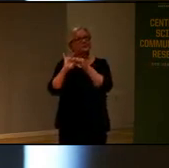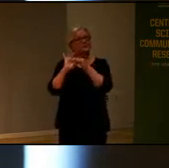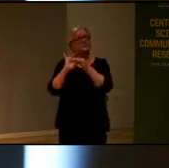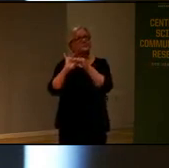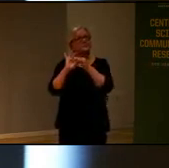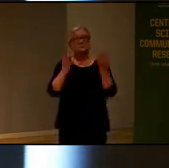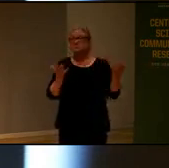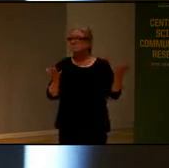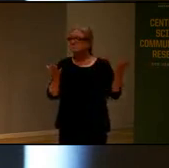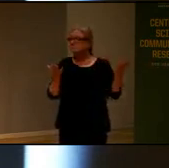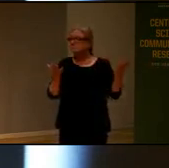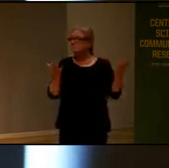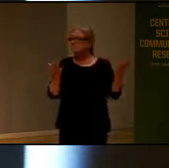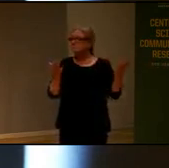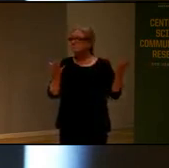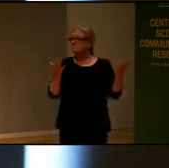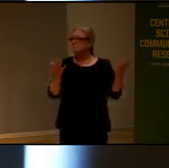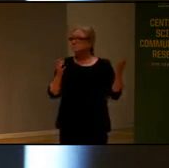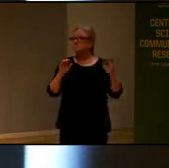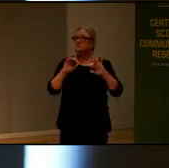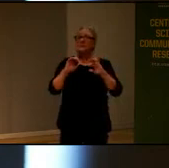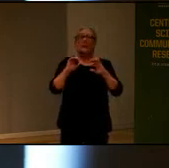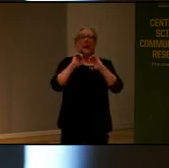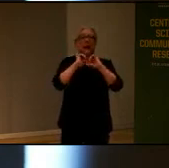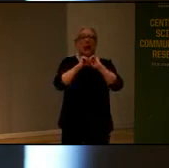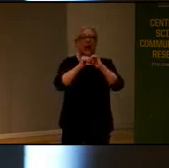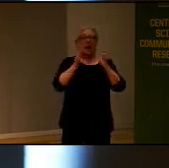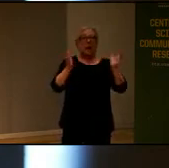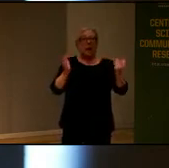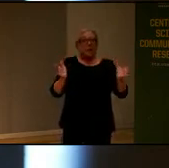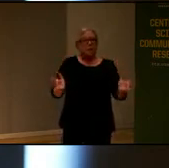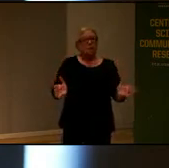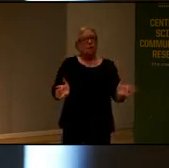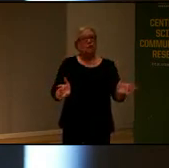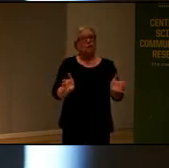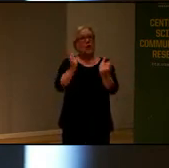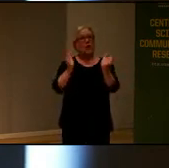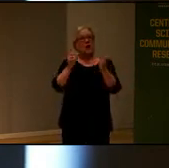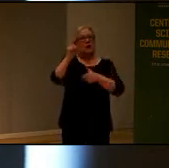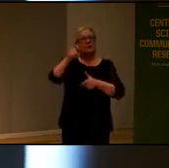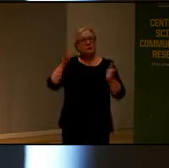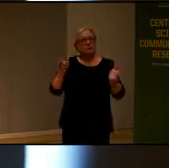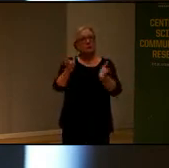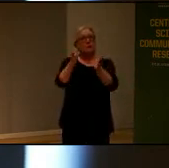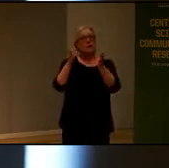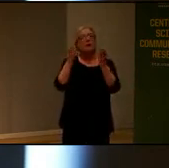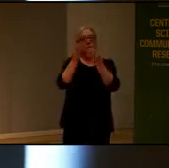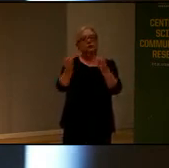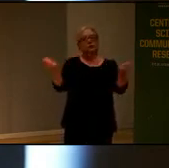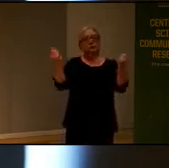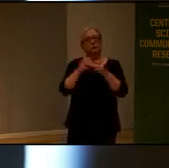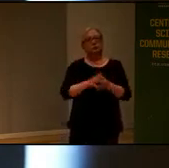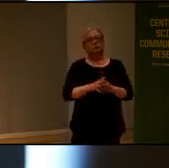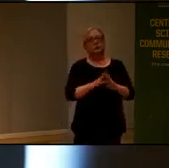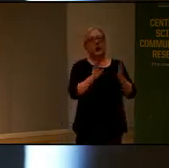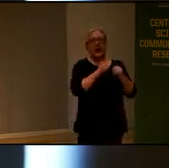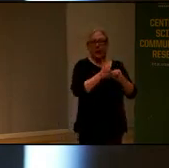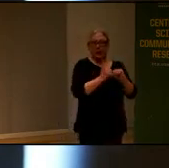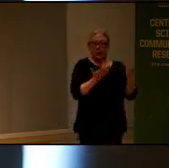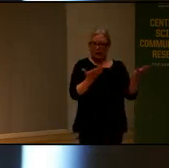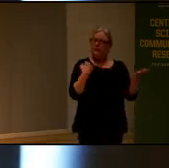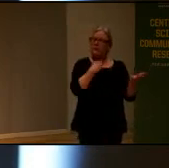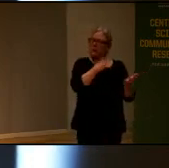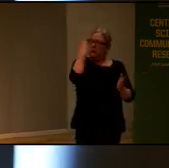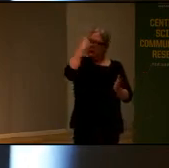say, or in many cases, drive where the needs are and what the solutions are. So we're thinking about